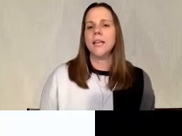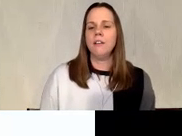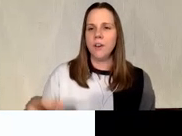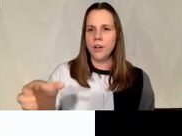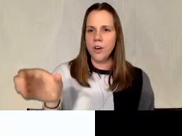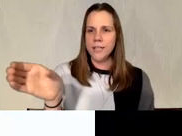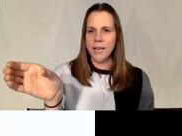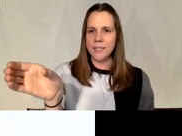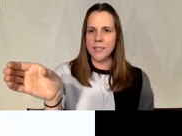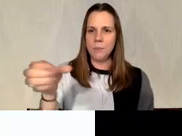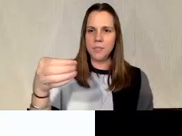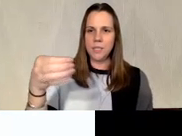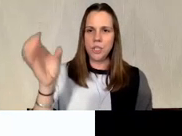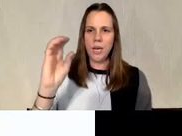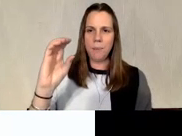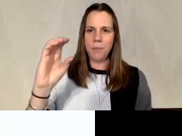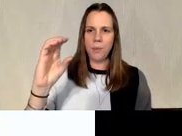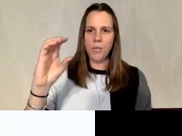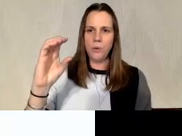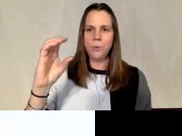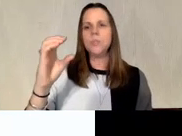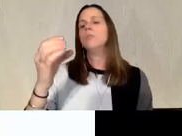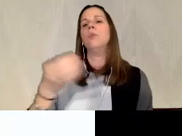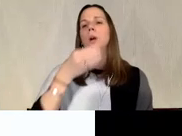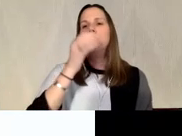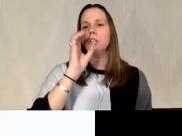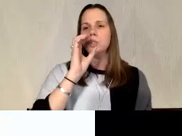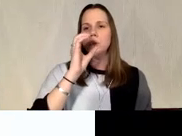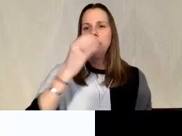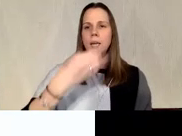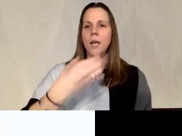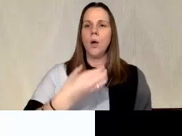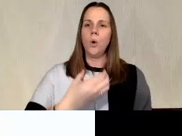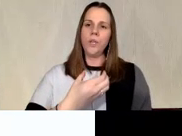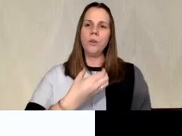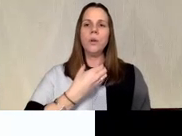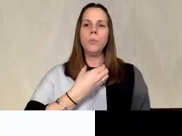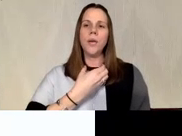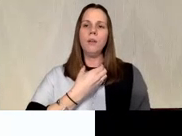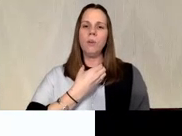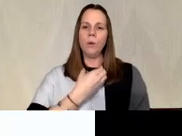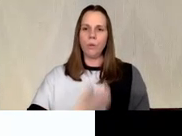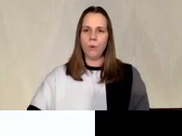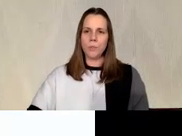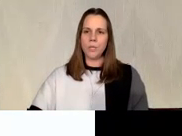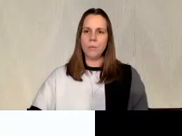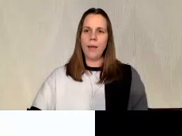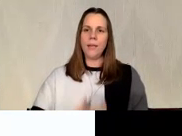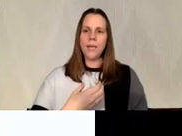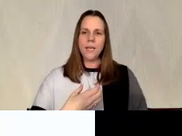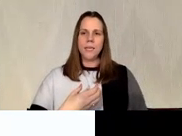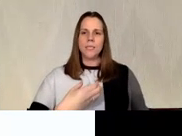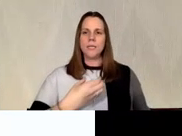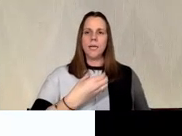The sign for hungry is that same C shape that we used for drink, only you're going to bring it from your throat to your